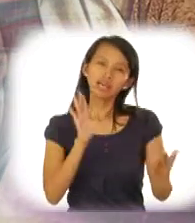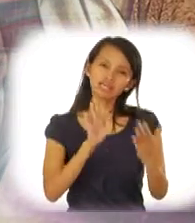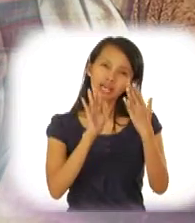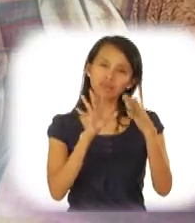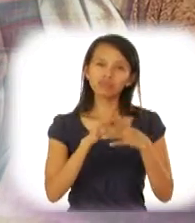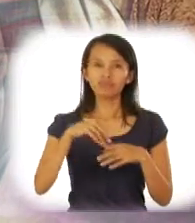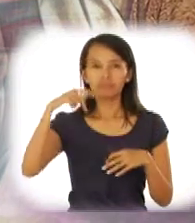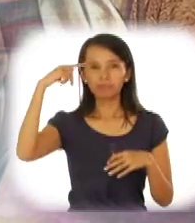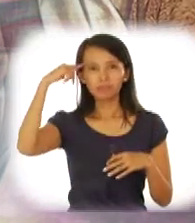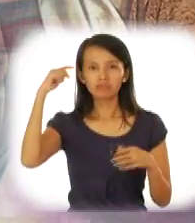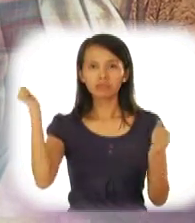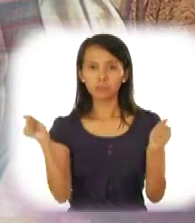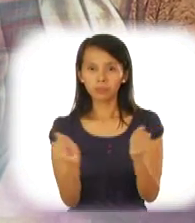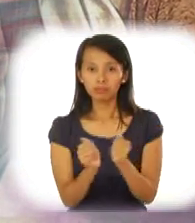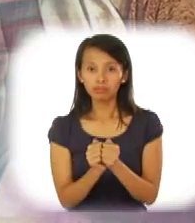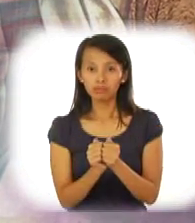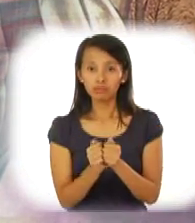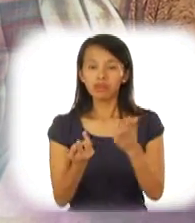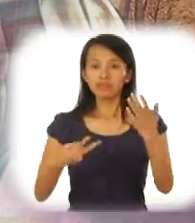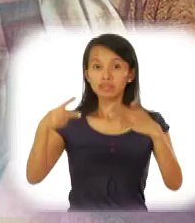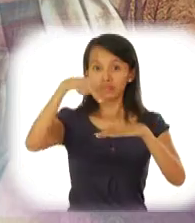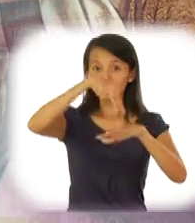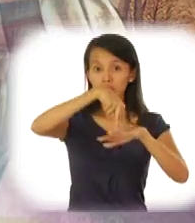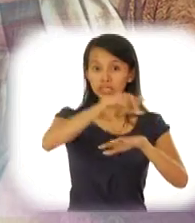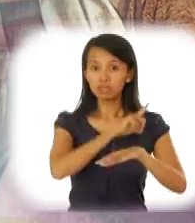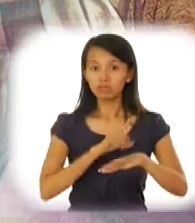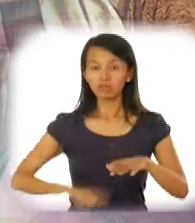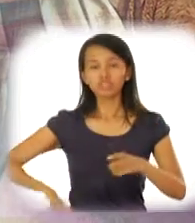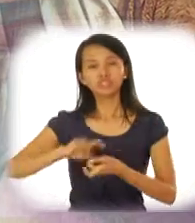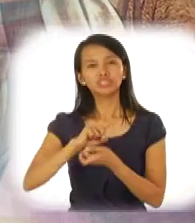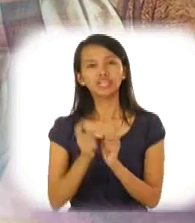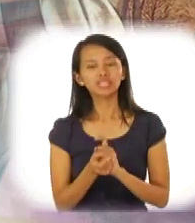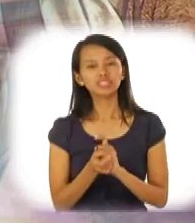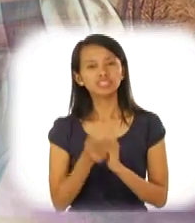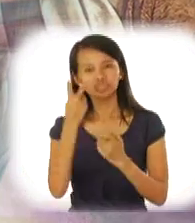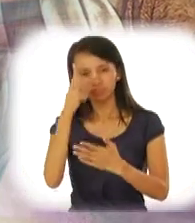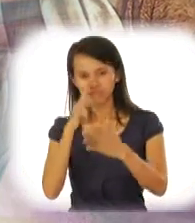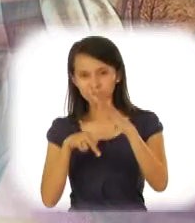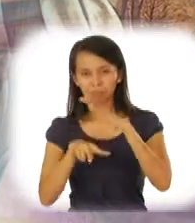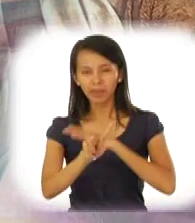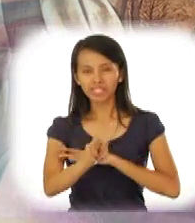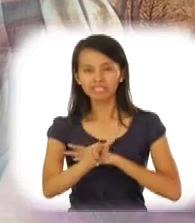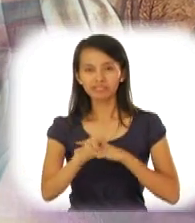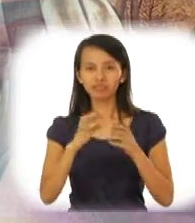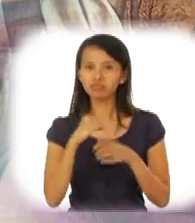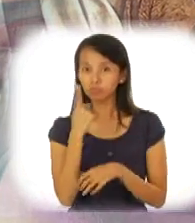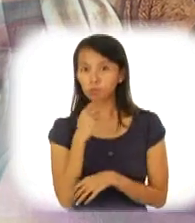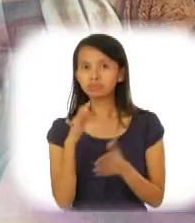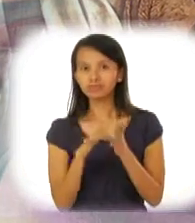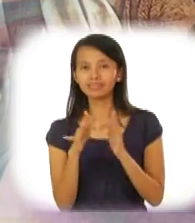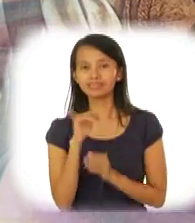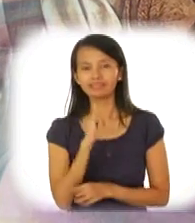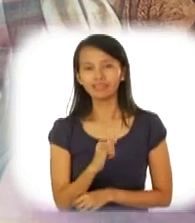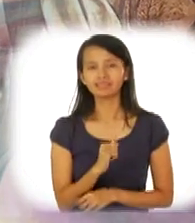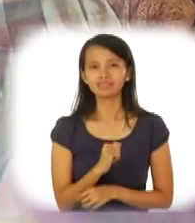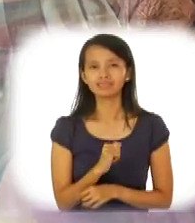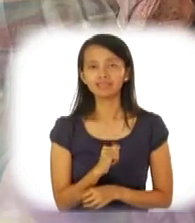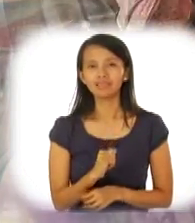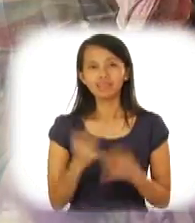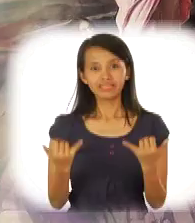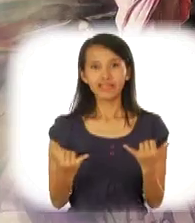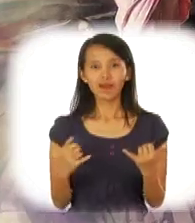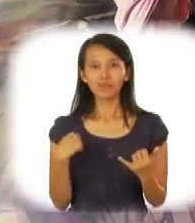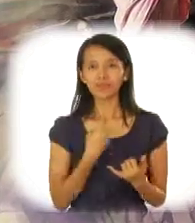reading, the encounter of Peter with the risen Lord changed his perspective of who Jesus